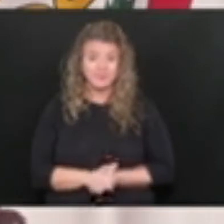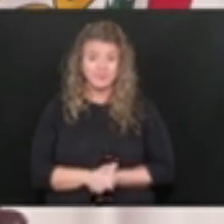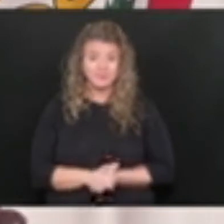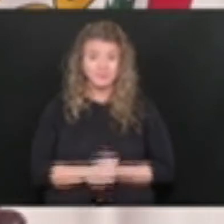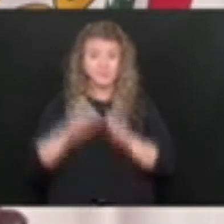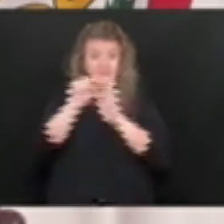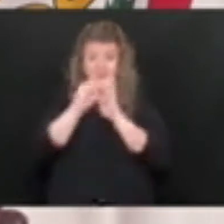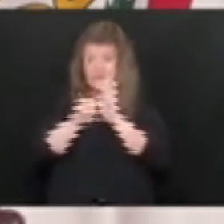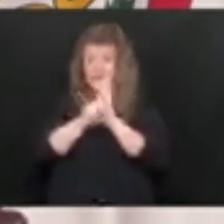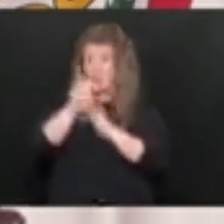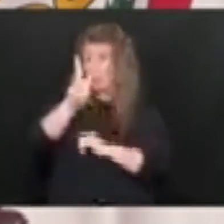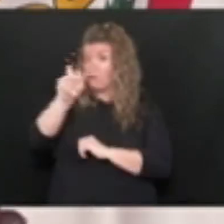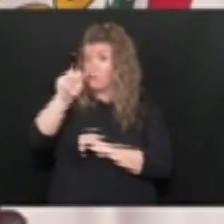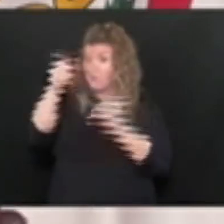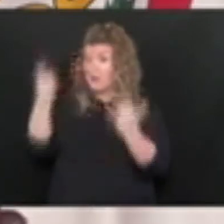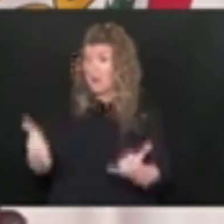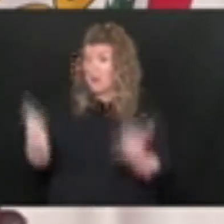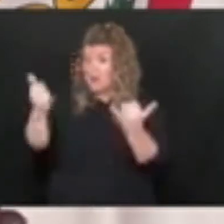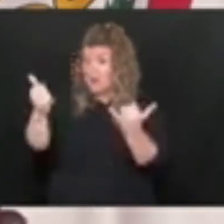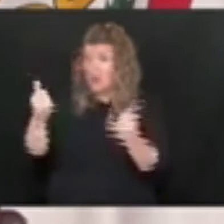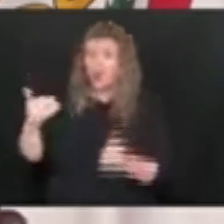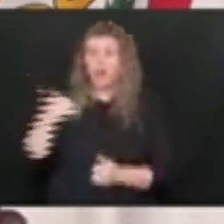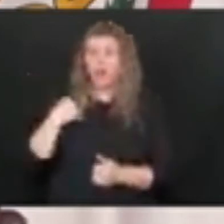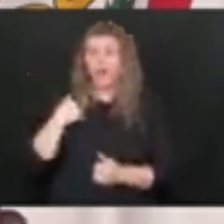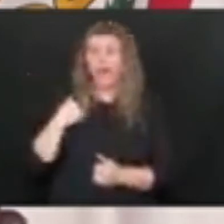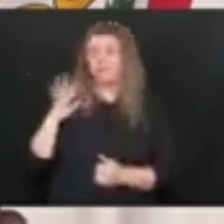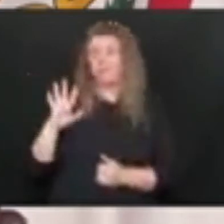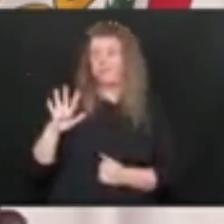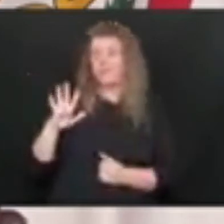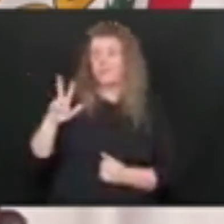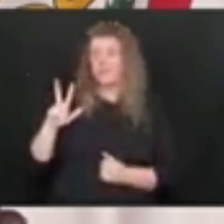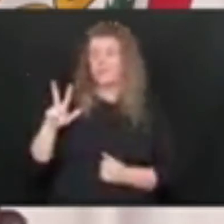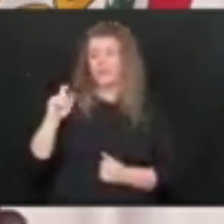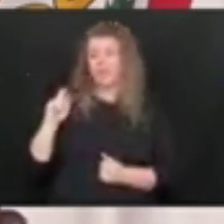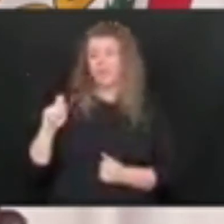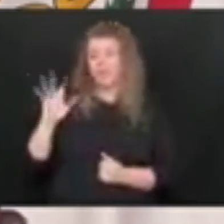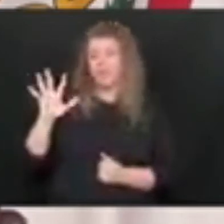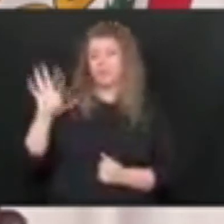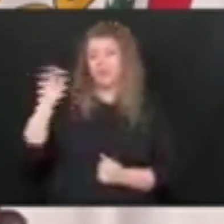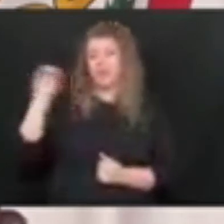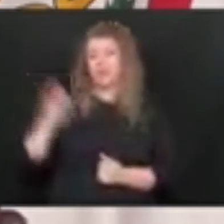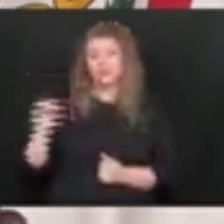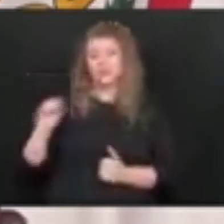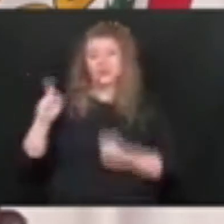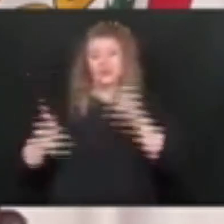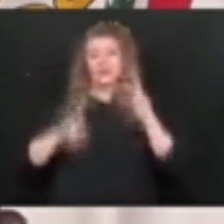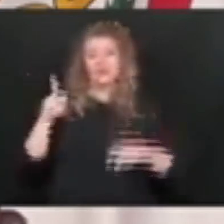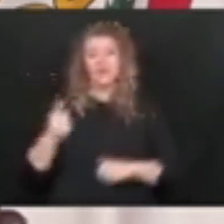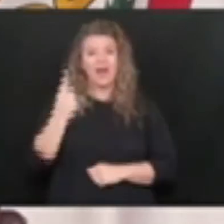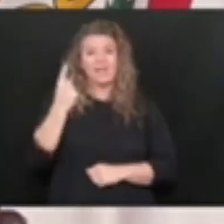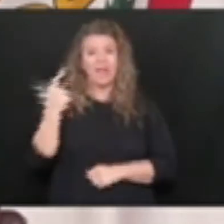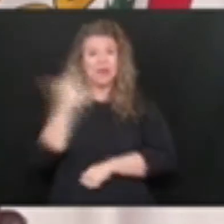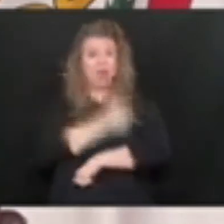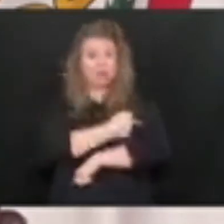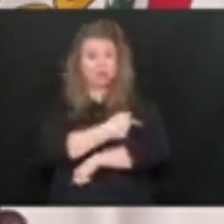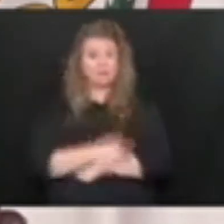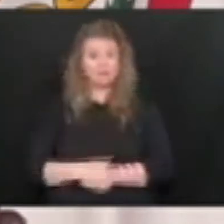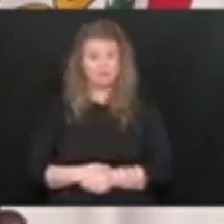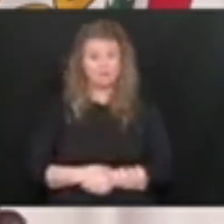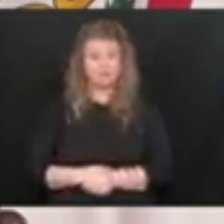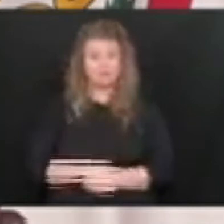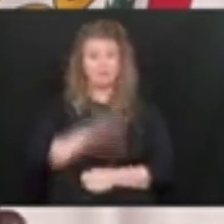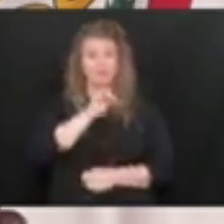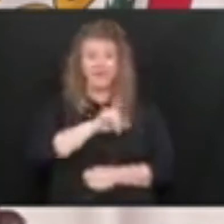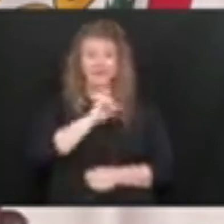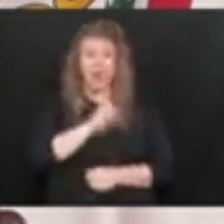In the state of West Virginia today, we have 53.5% of the people have had one dose. These are